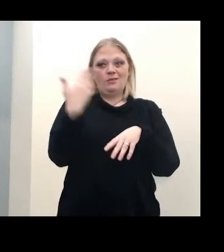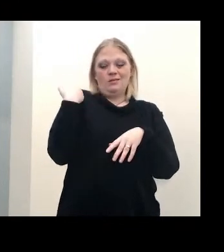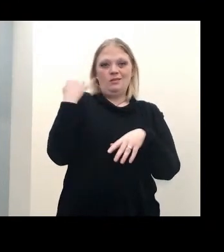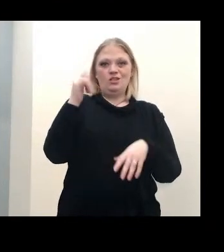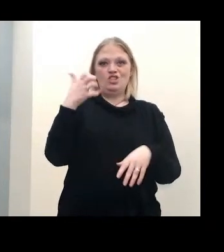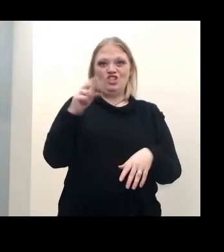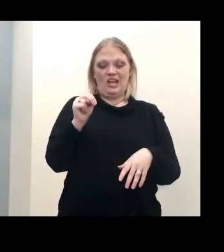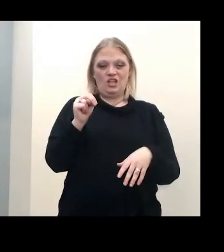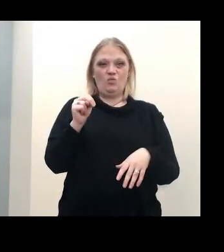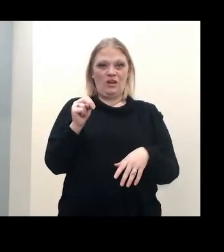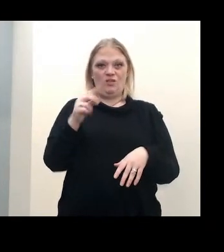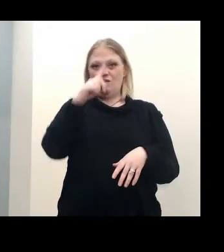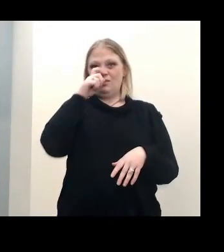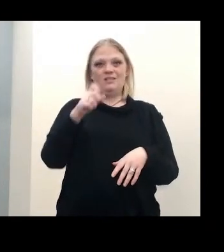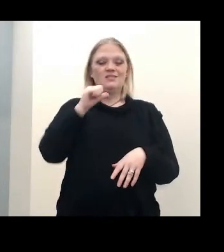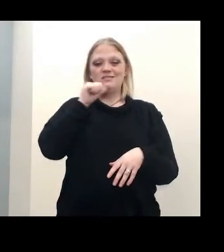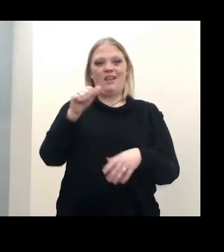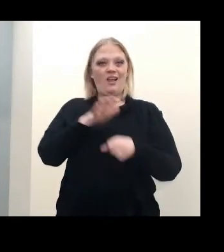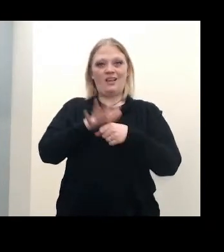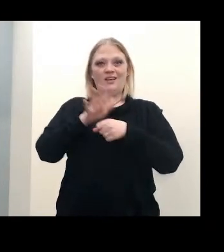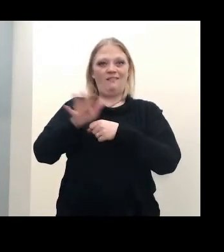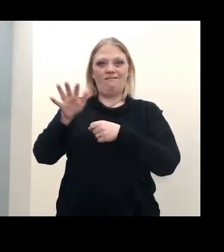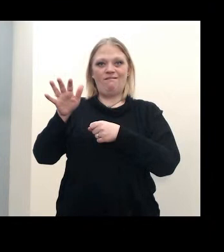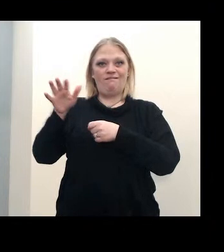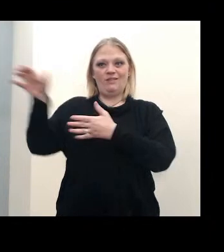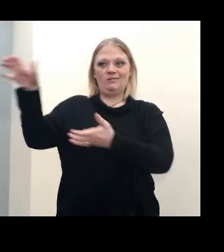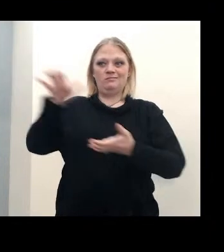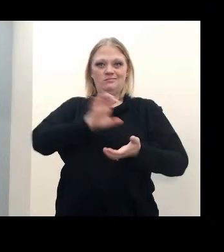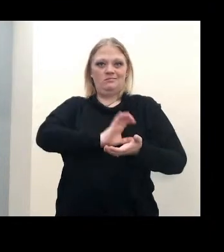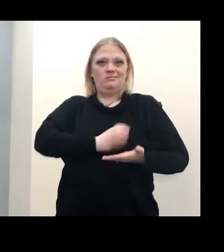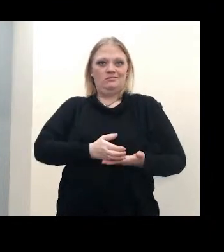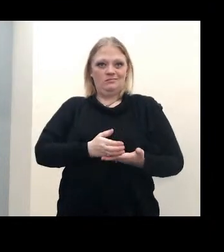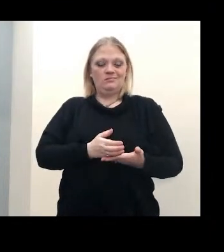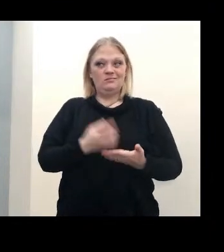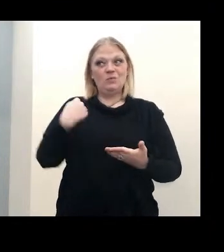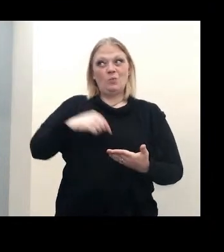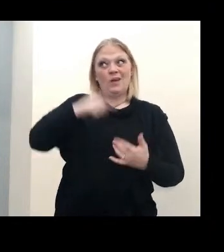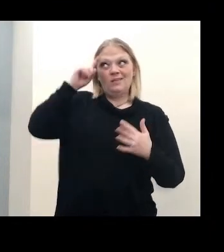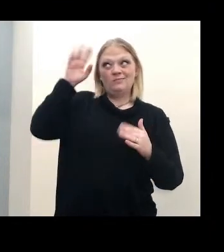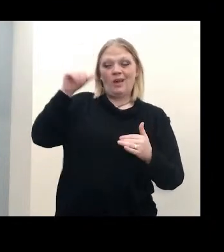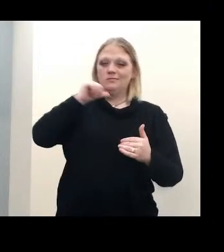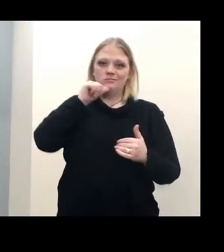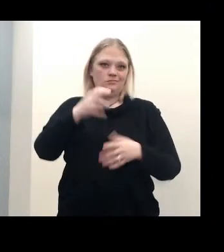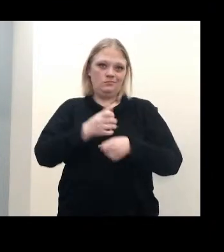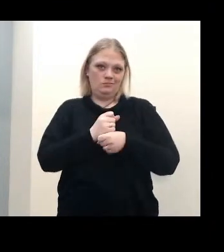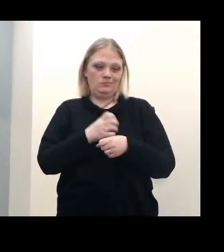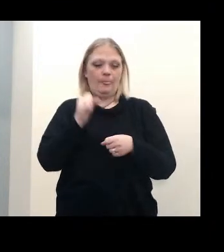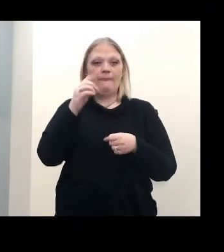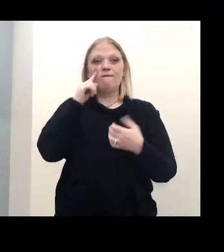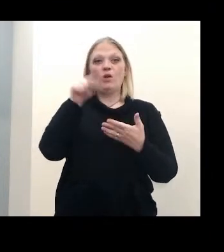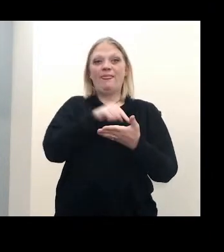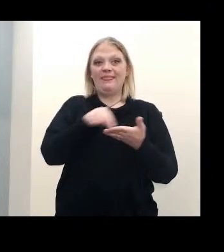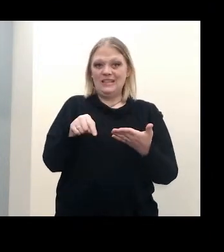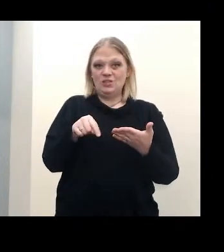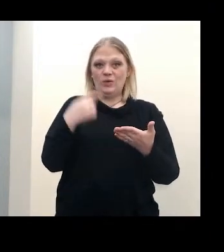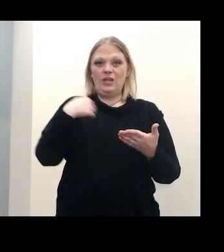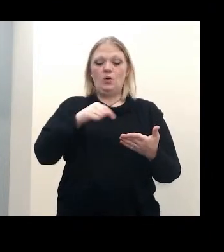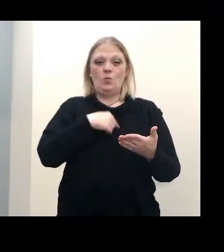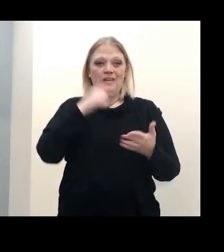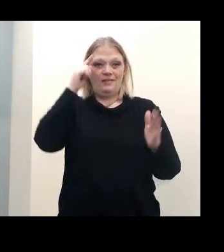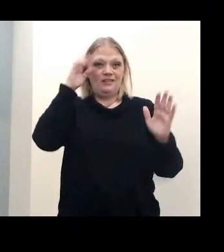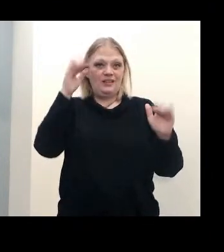for vaccines because we didn't receive the supply that we had anticipated. So for this week, we